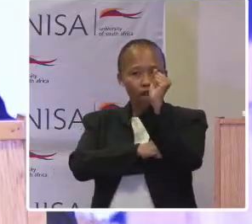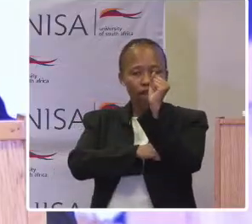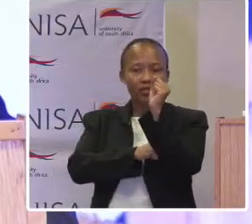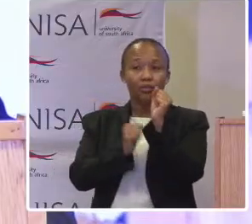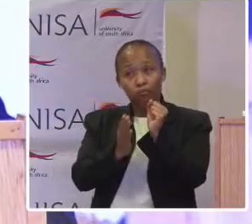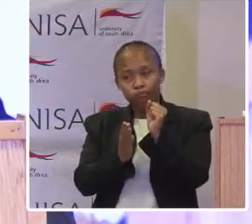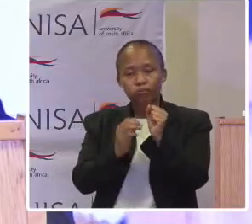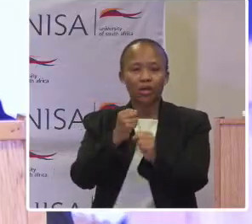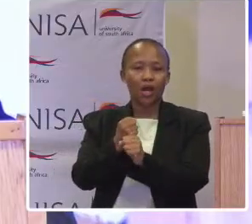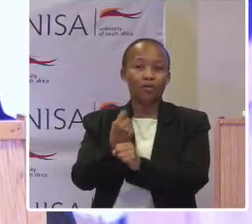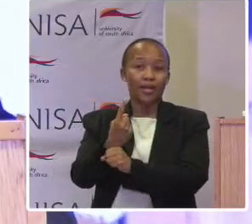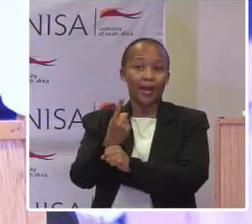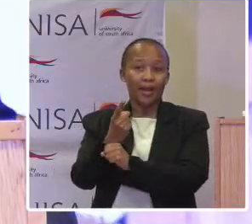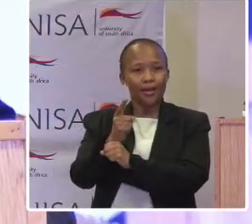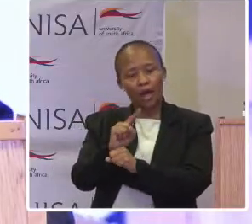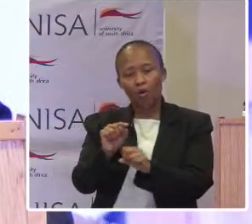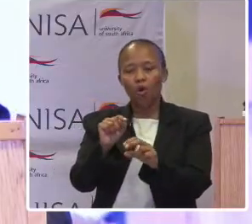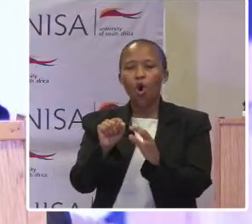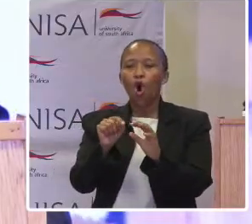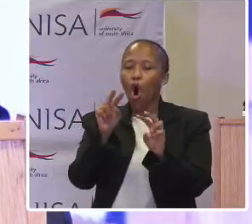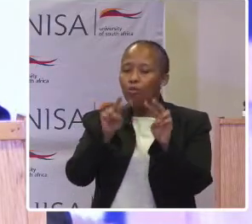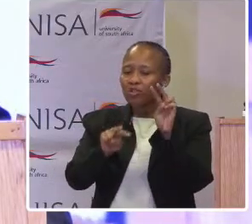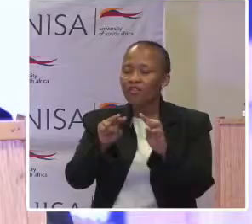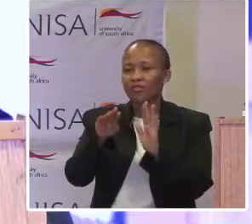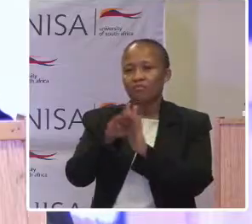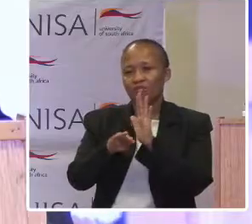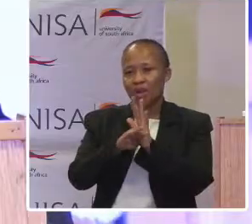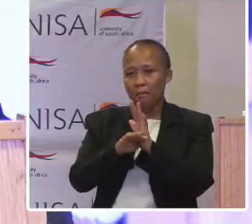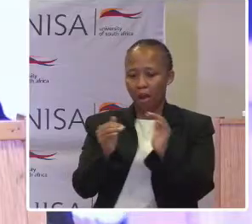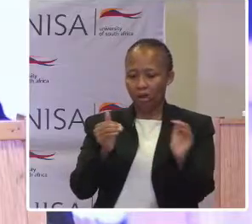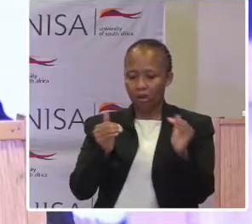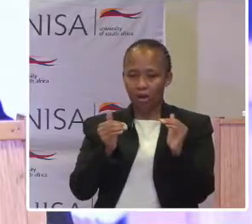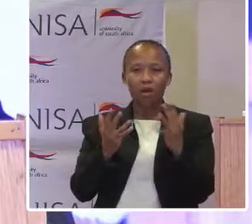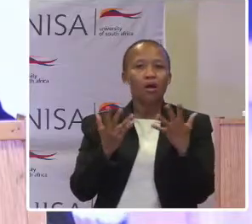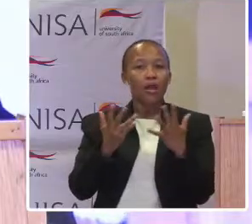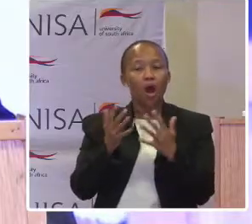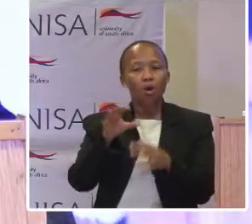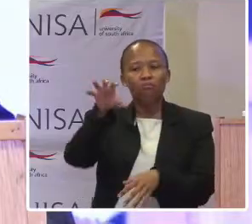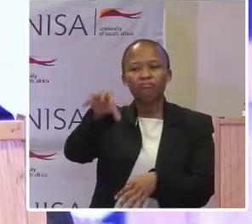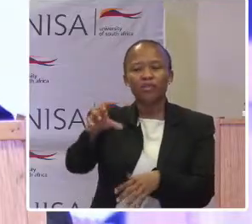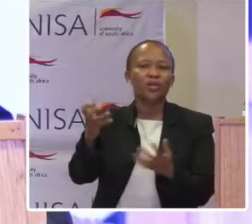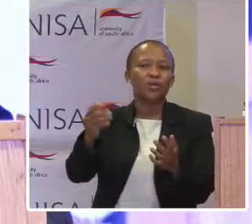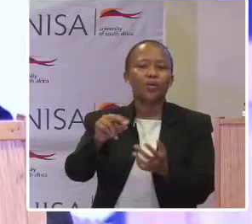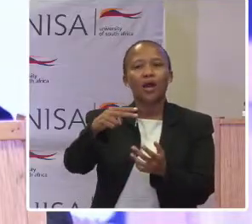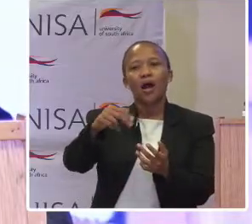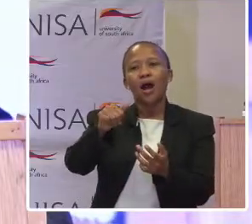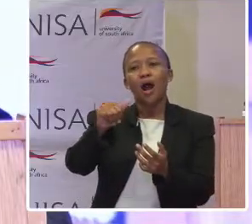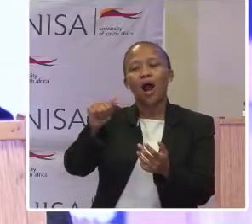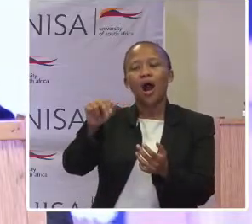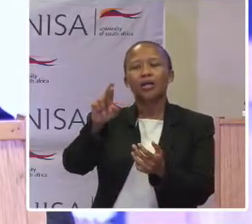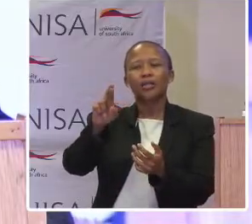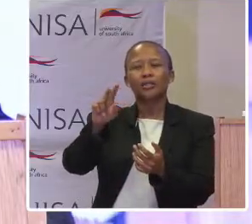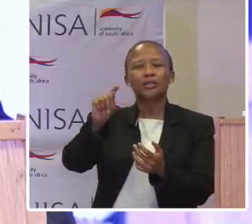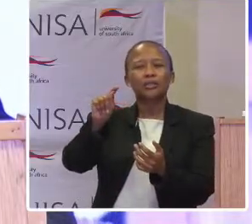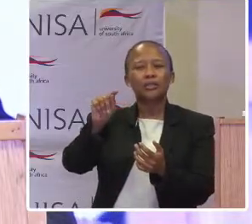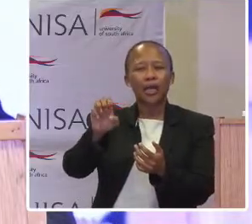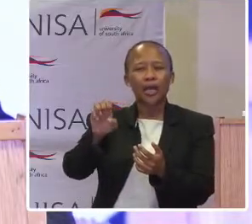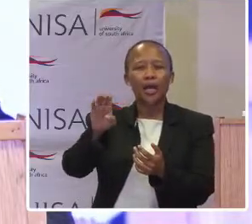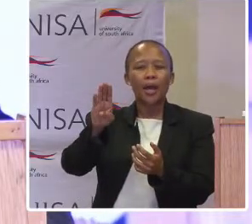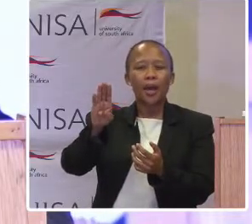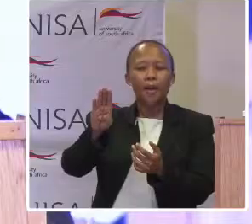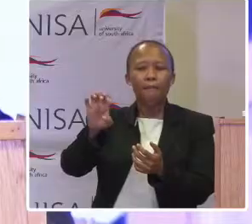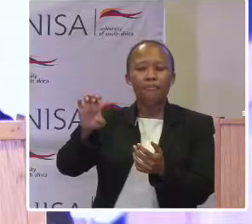Earth Observation Program, which is currently based in Hartbeespoort, the Space Operation Program, formerly